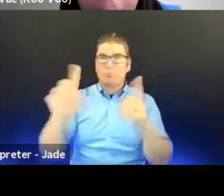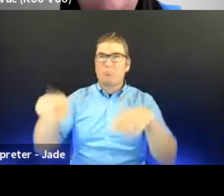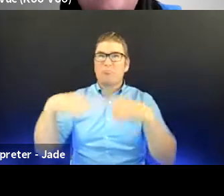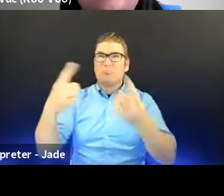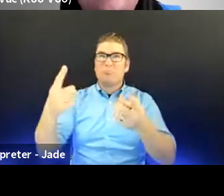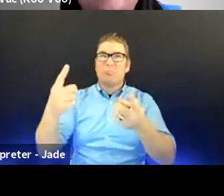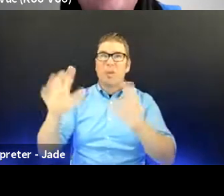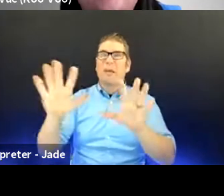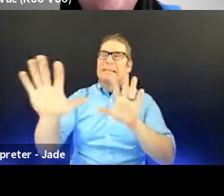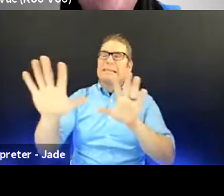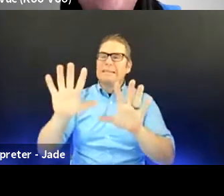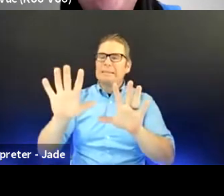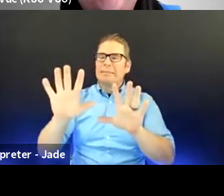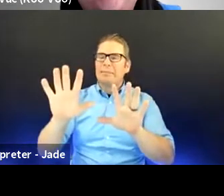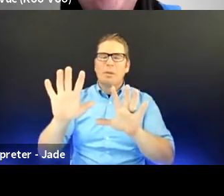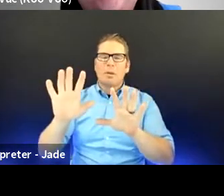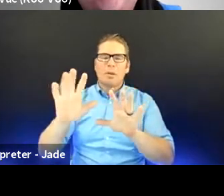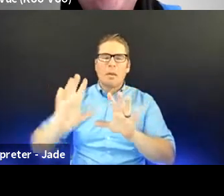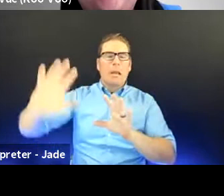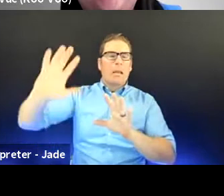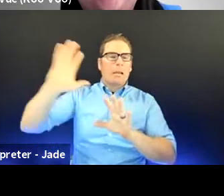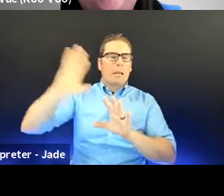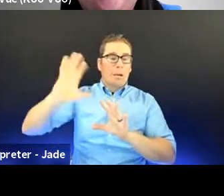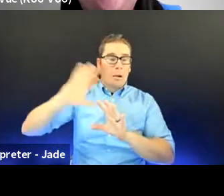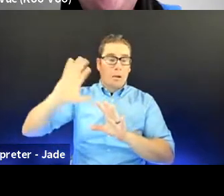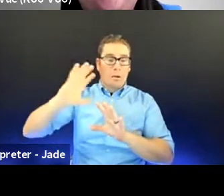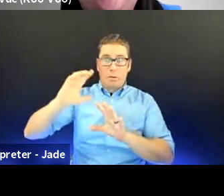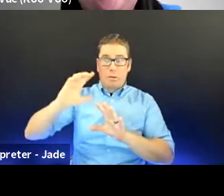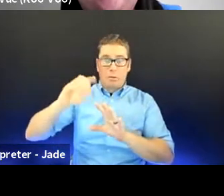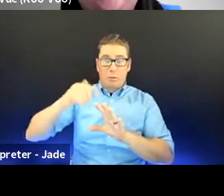correct. I was only in Fresno once before I took the job here.